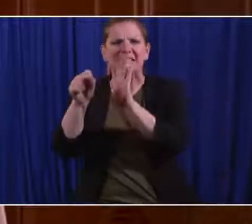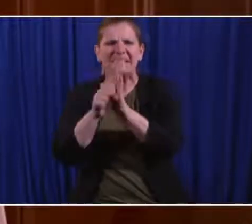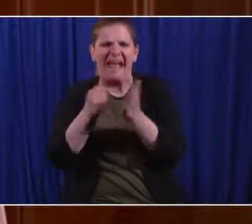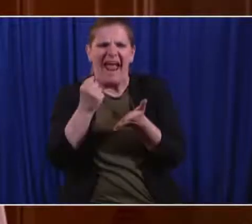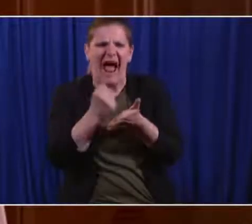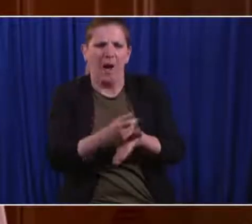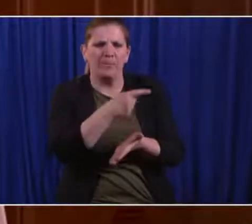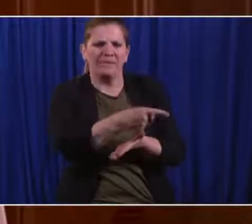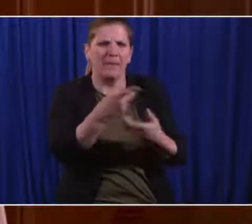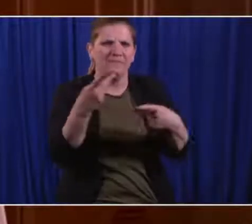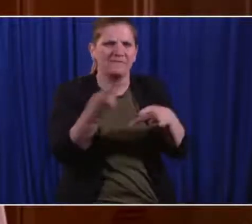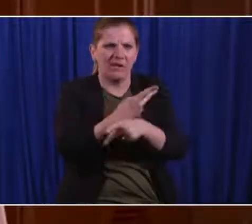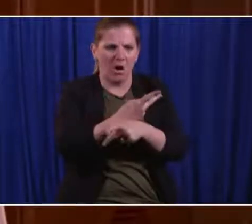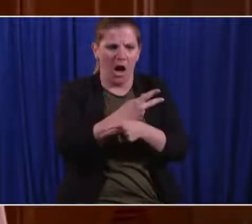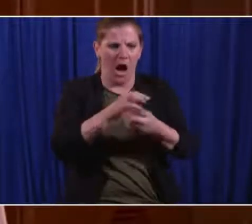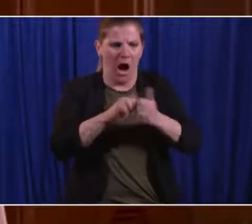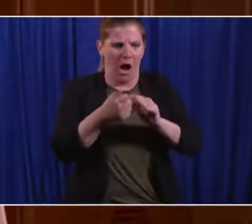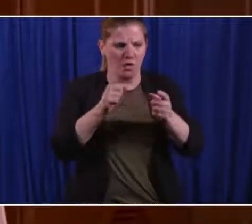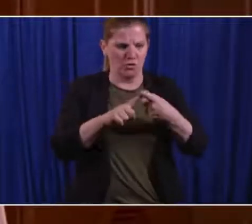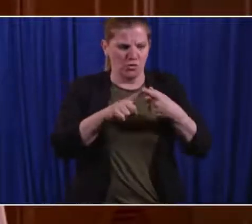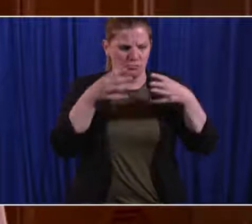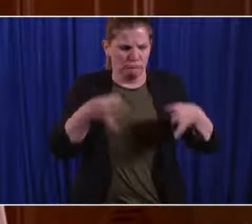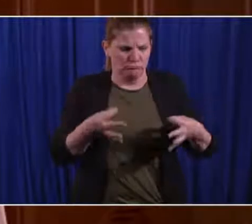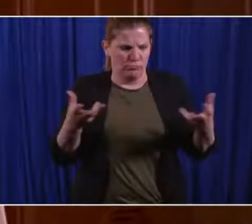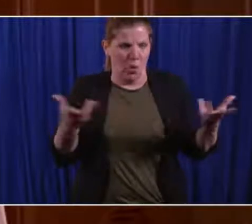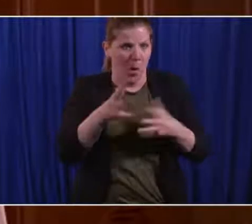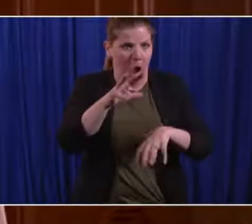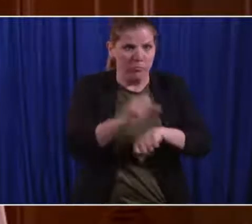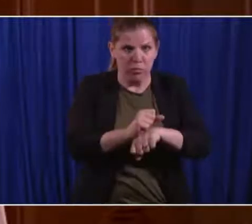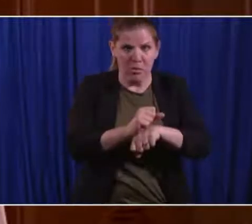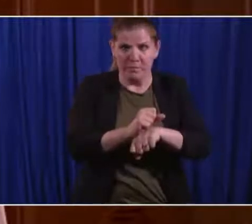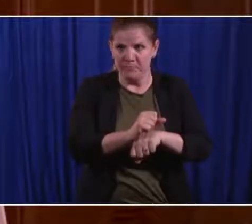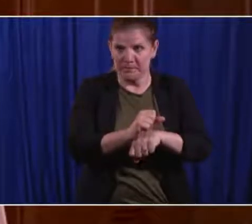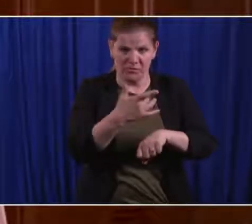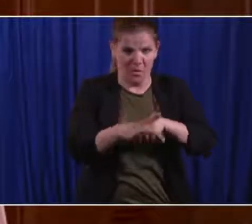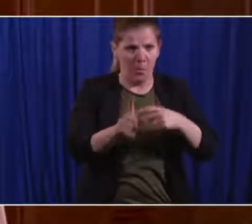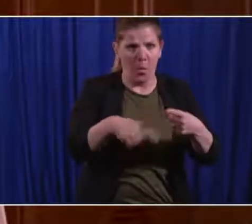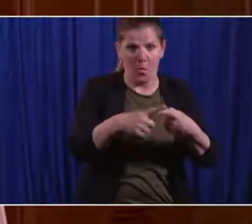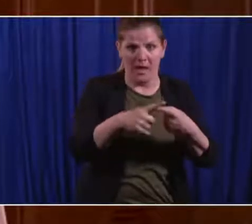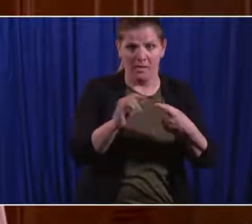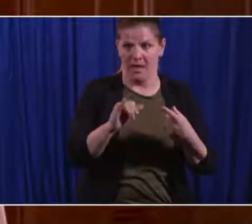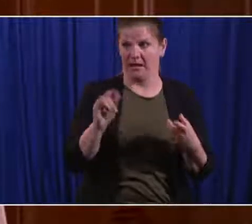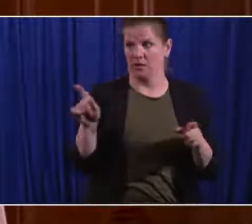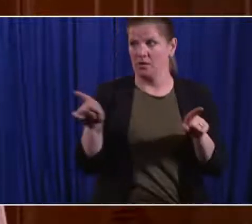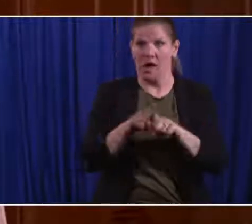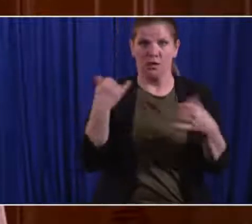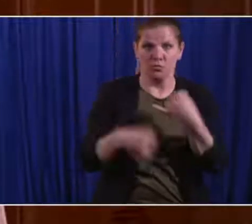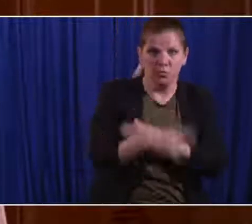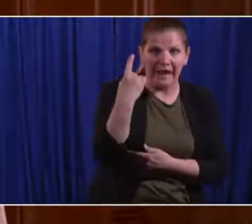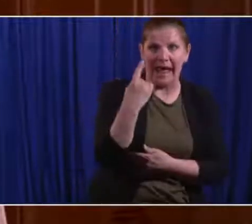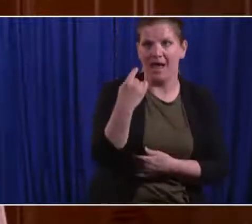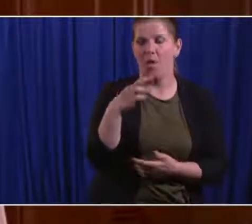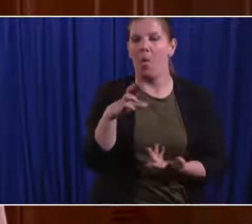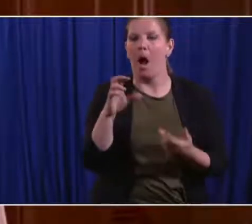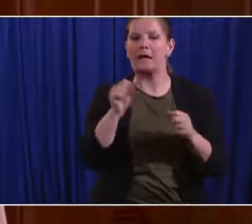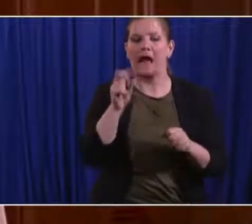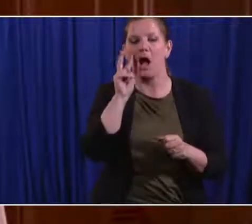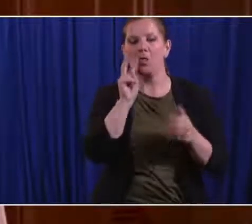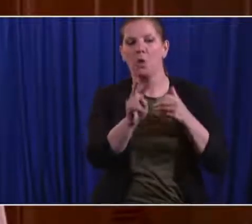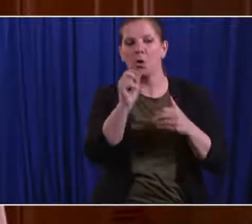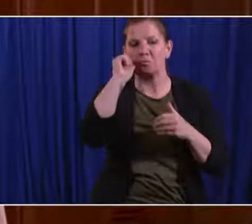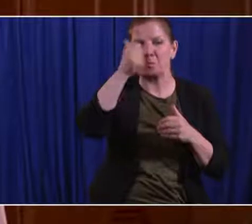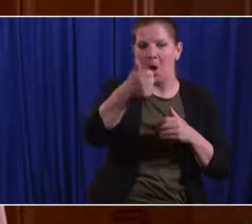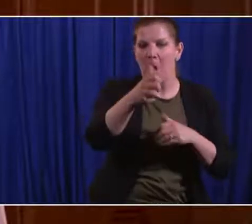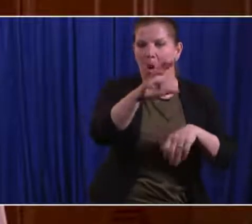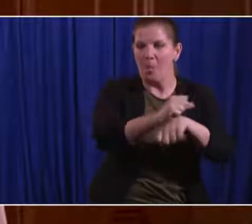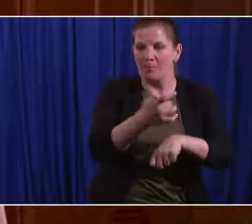When they have an opening an hour in advance, the day of, 24 hours before? What kind of guidance have you given them on when